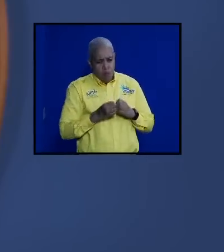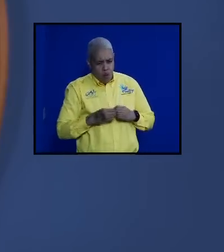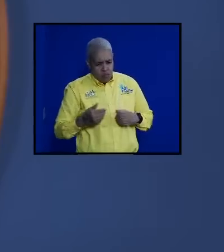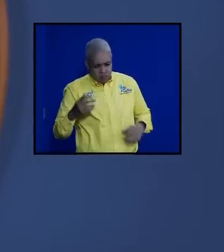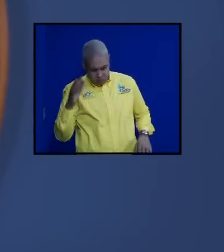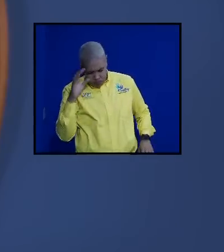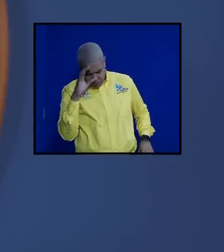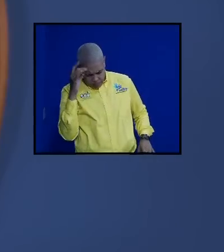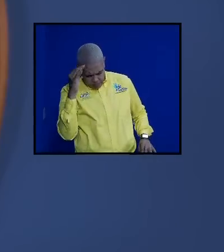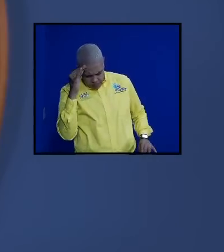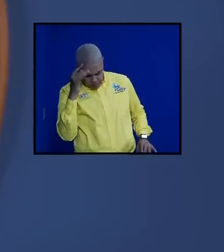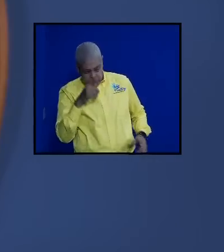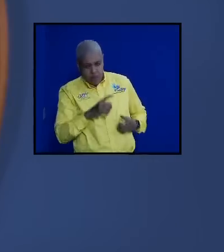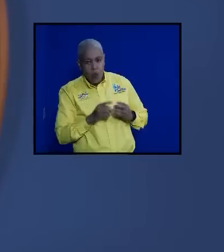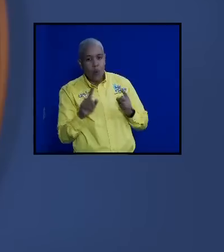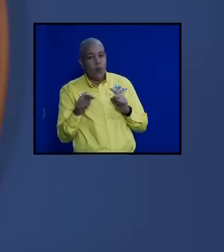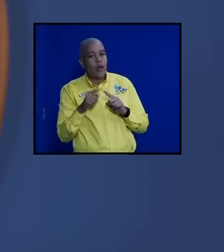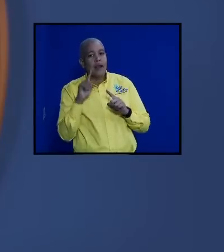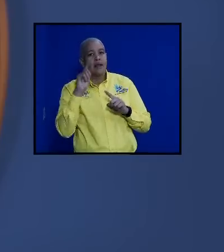is justification.